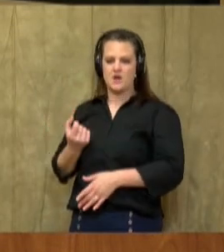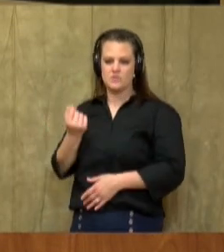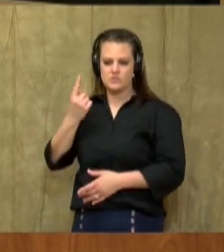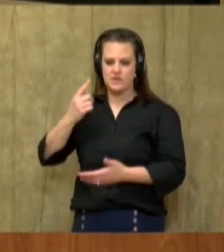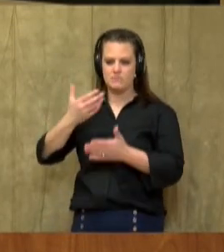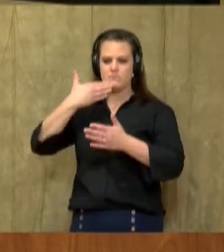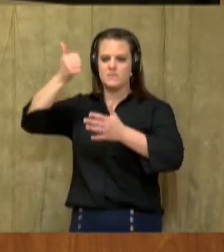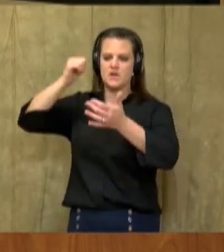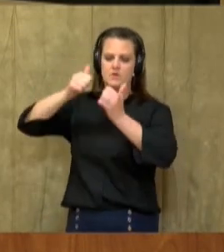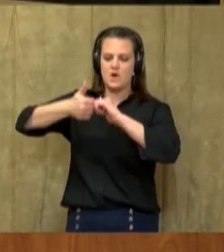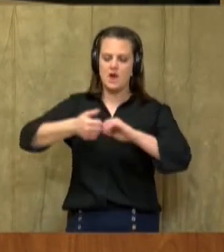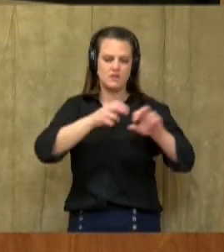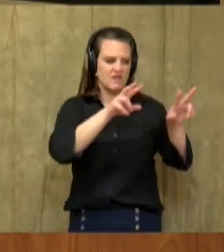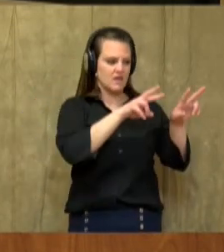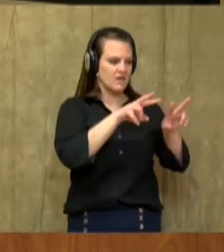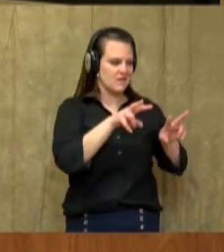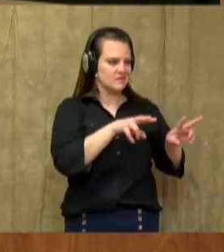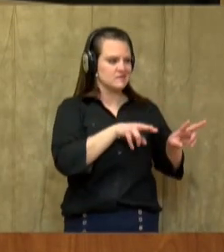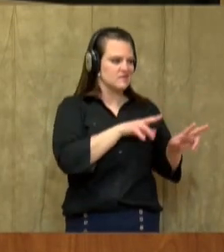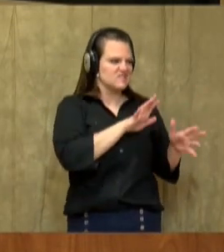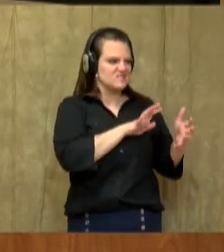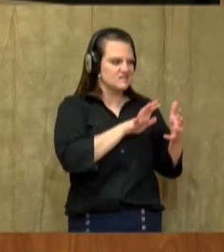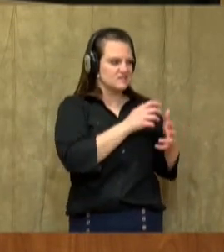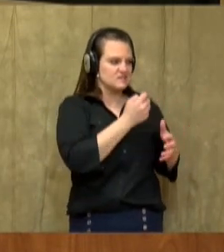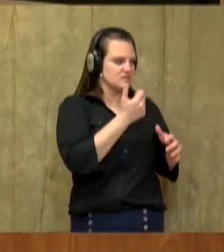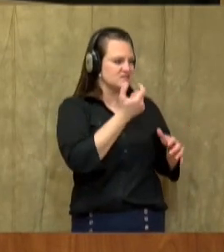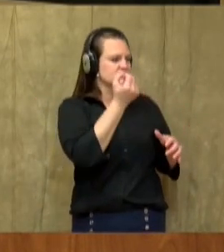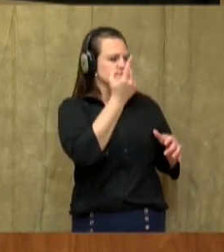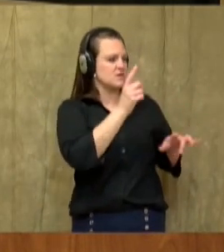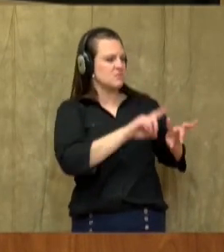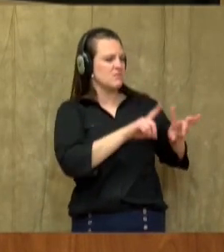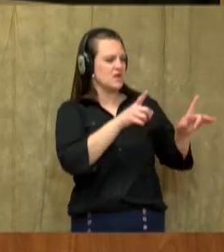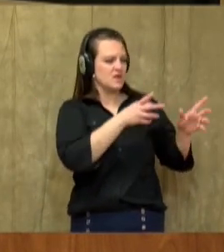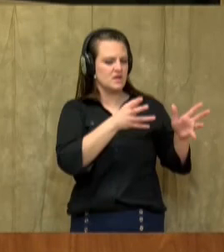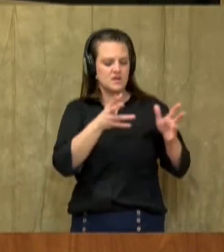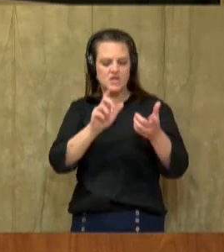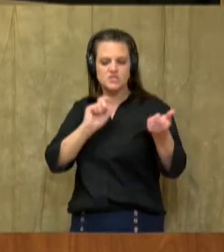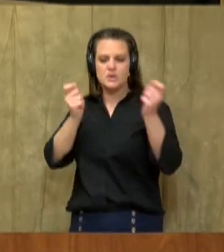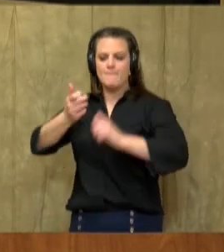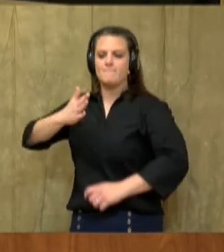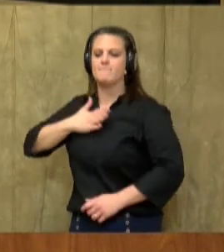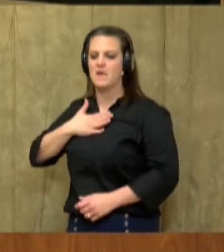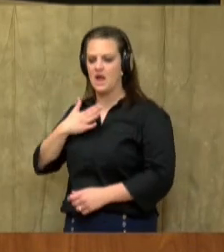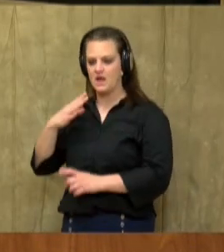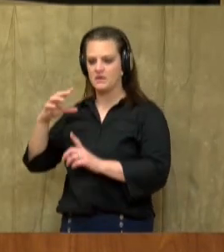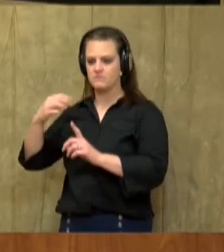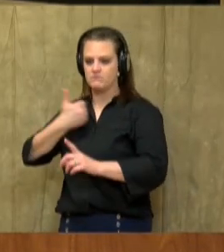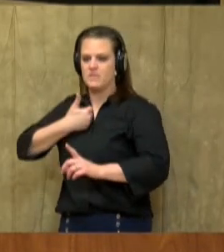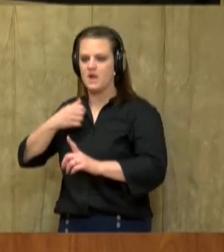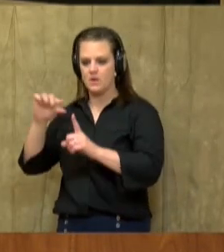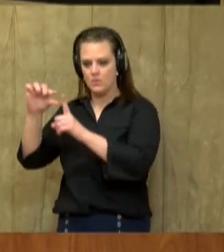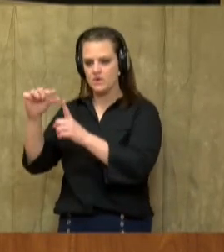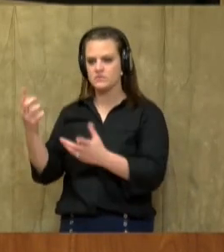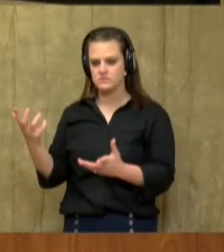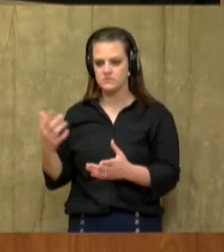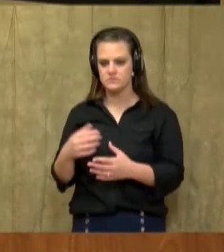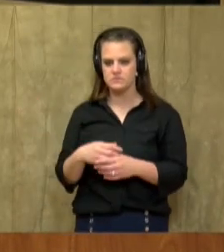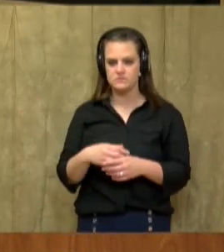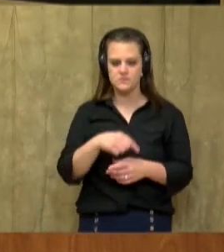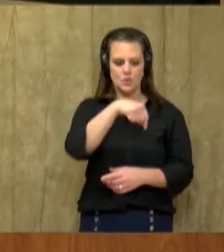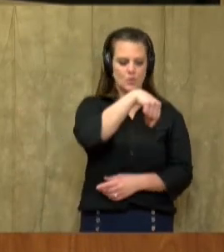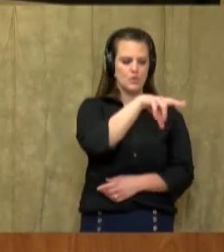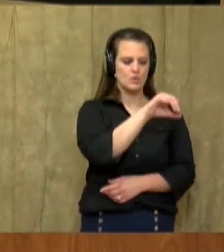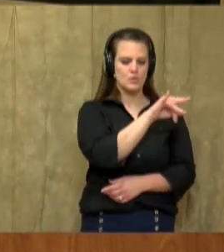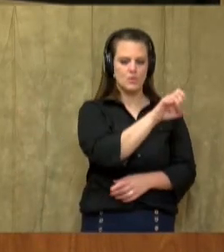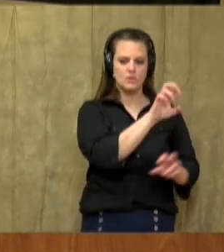that it made sense to me, and that maybe could make you understand it. Okay? So that's the difference between quoting and